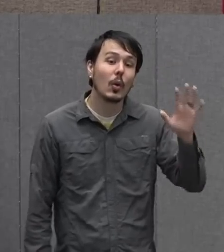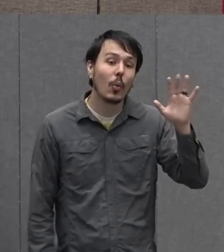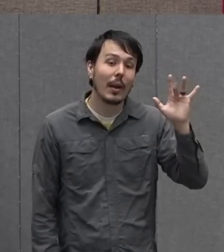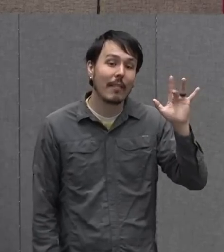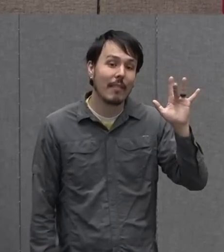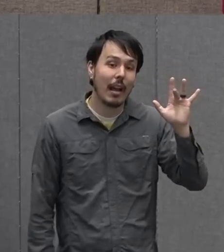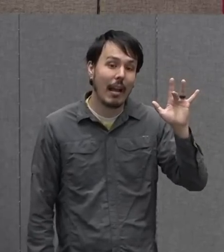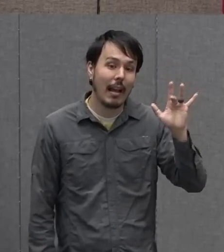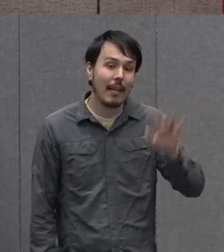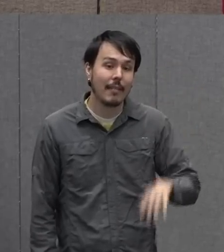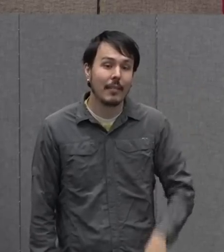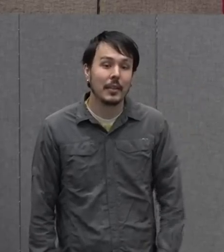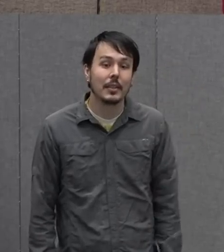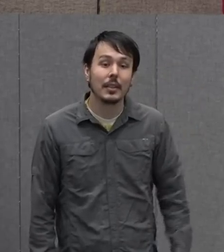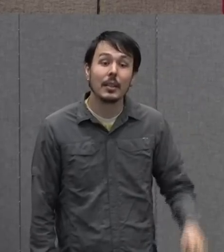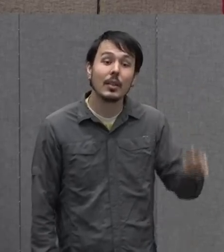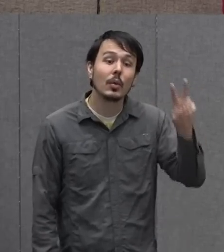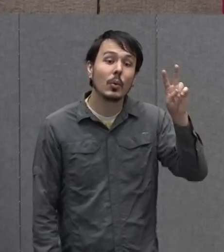25,